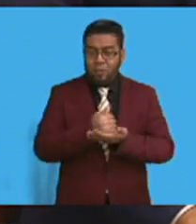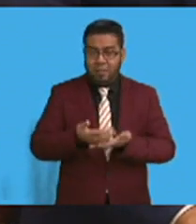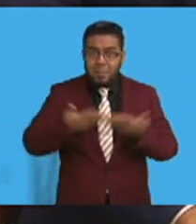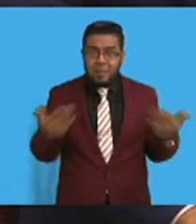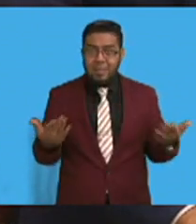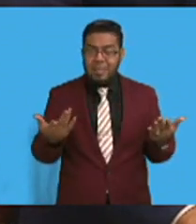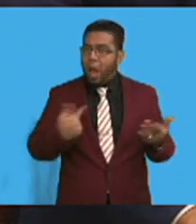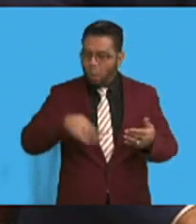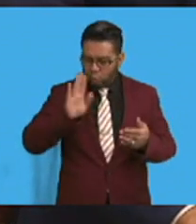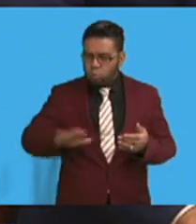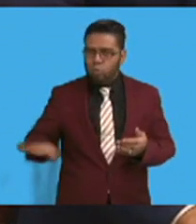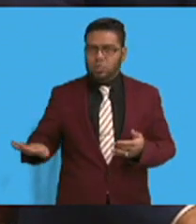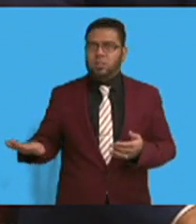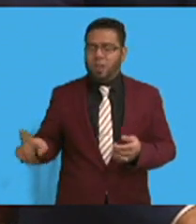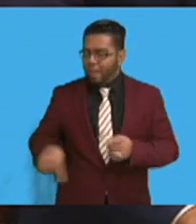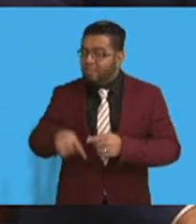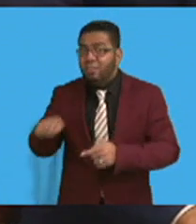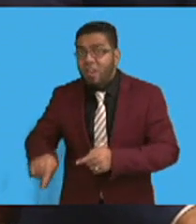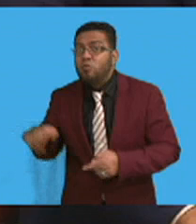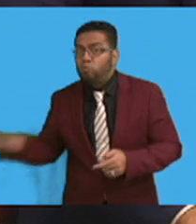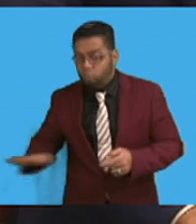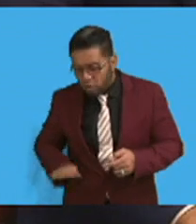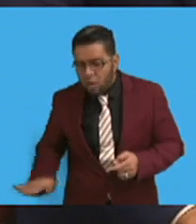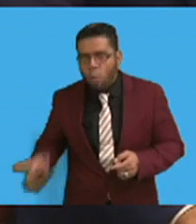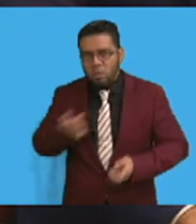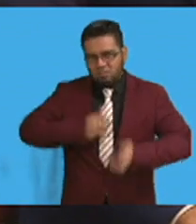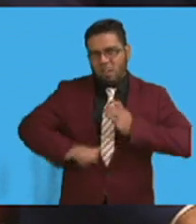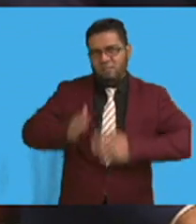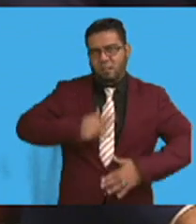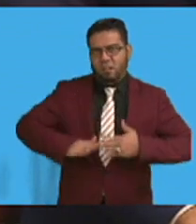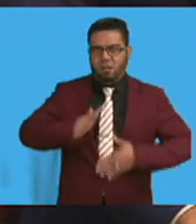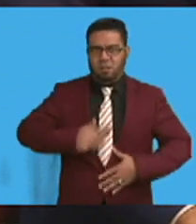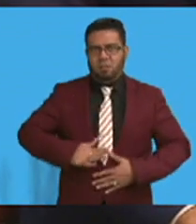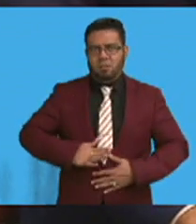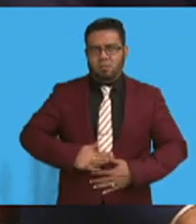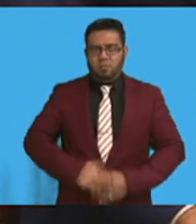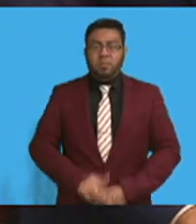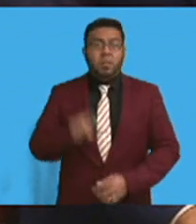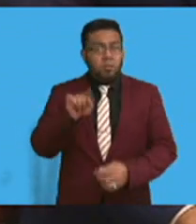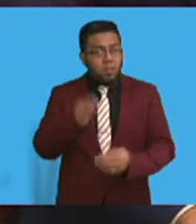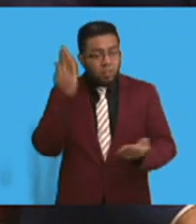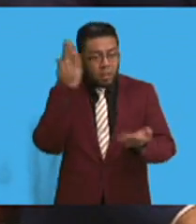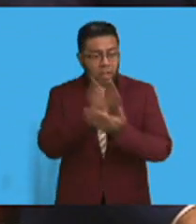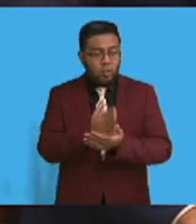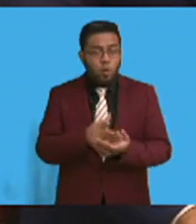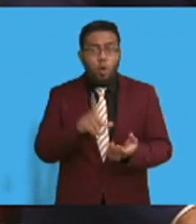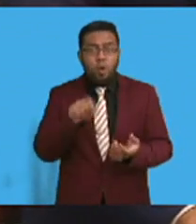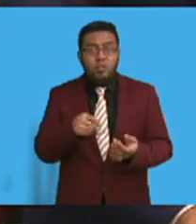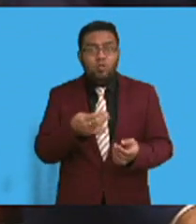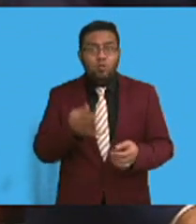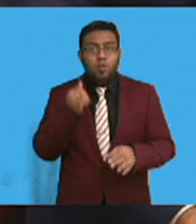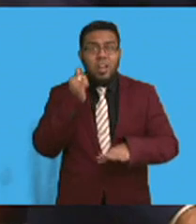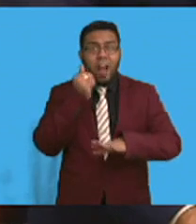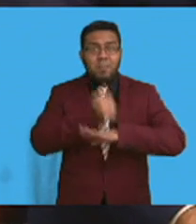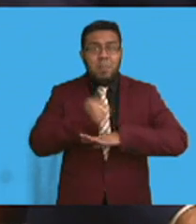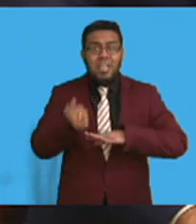is our children and their children who will have to deal with the consequences. Madam Speaker, in total, the direct cost to government and the Fijian people